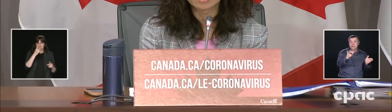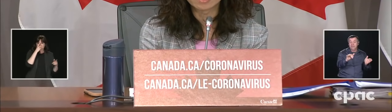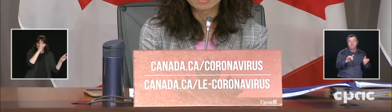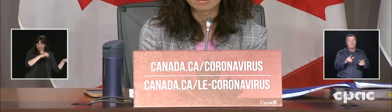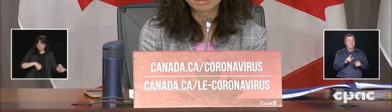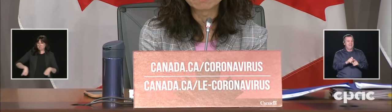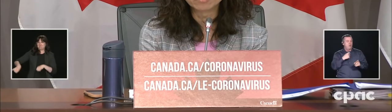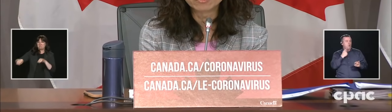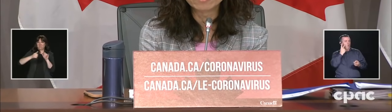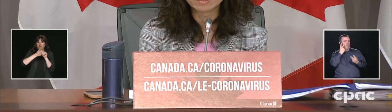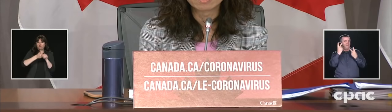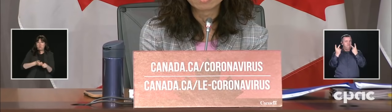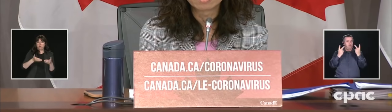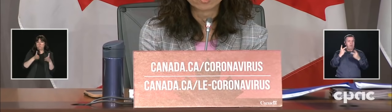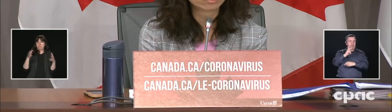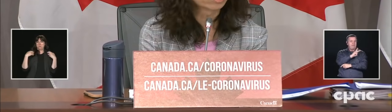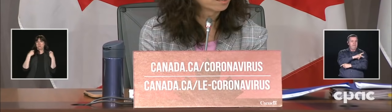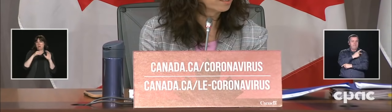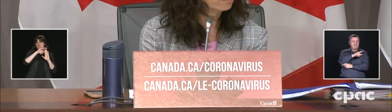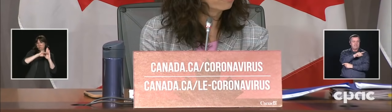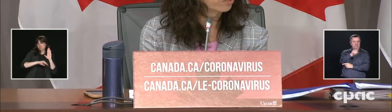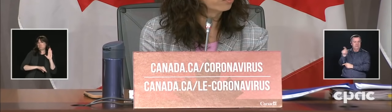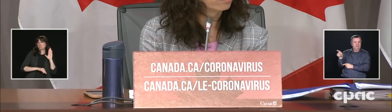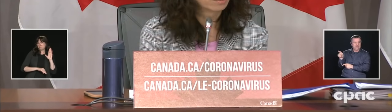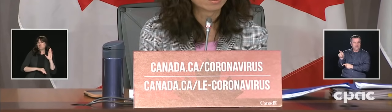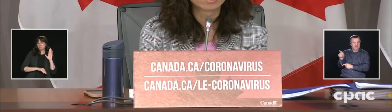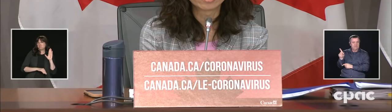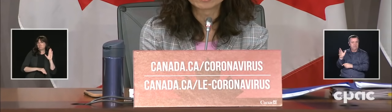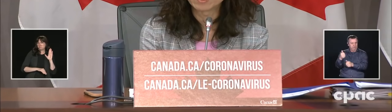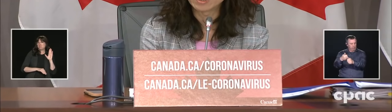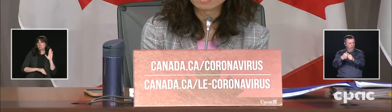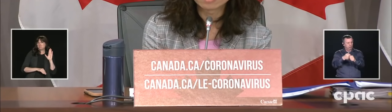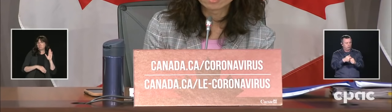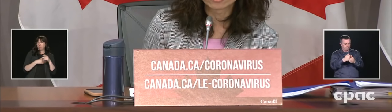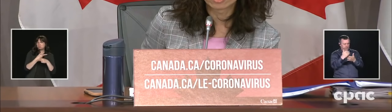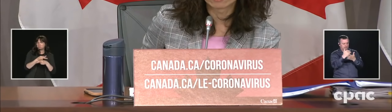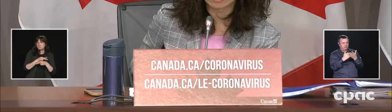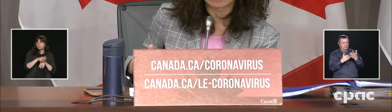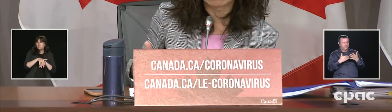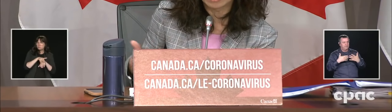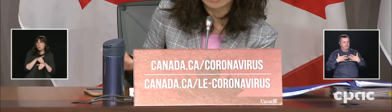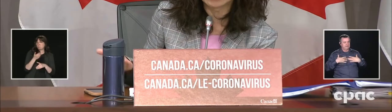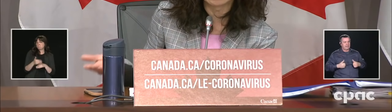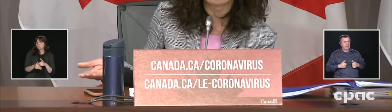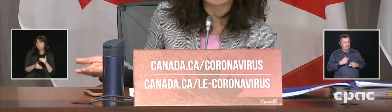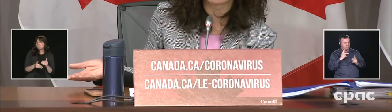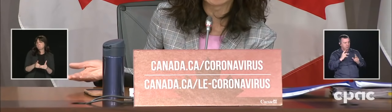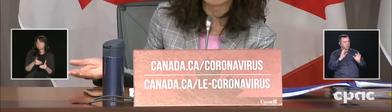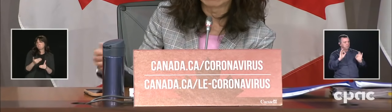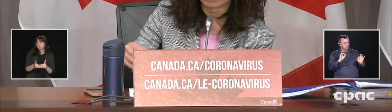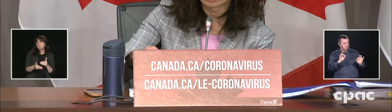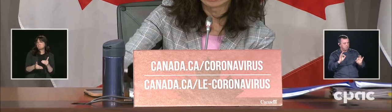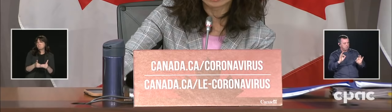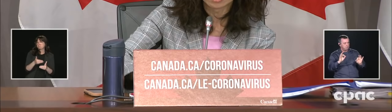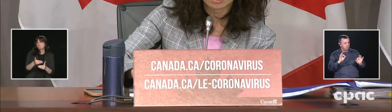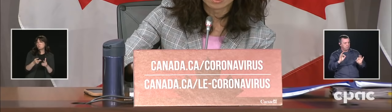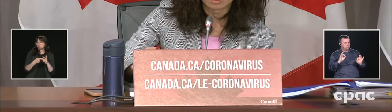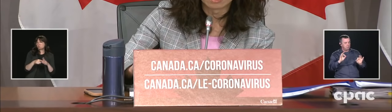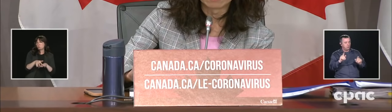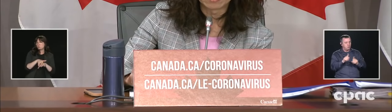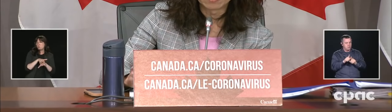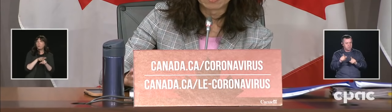and that they are moving cautiously through those plans. So I think planning is actually